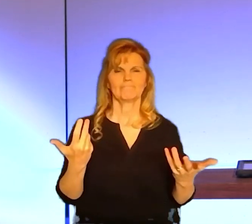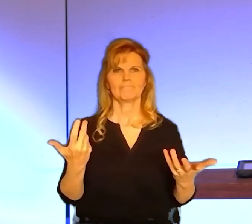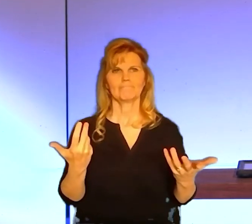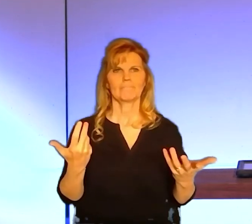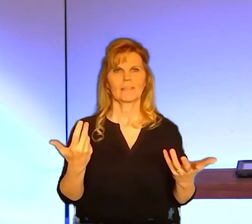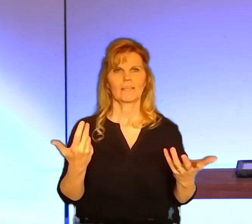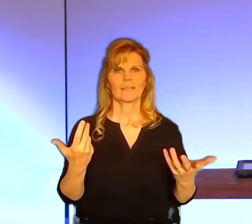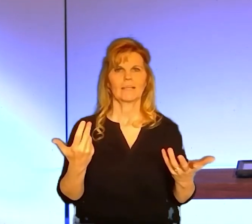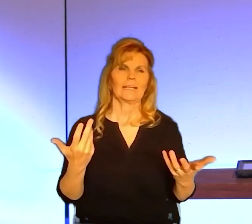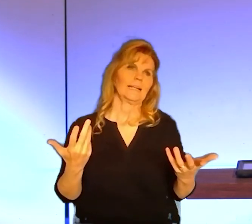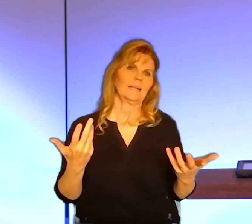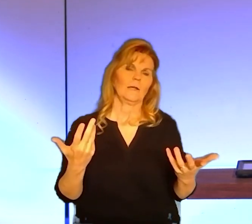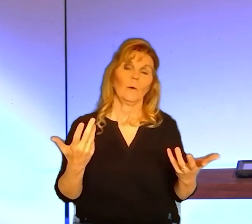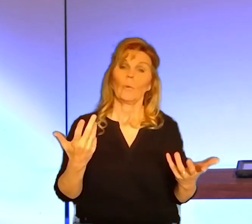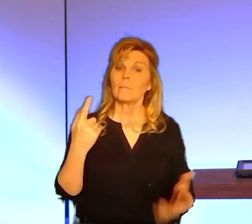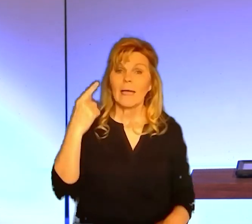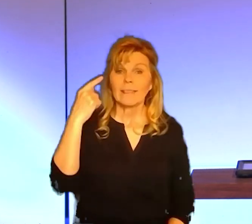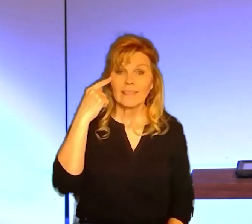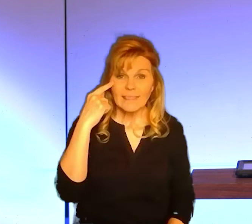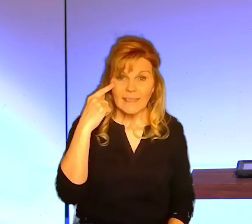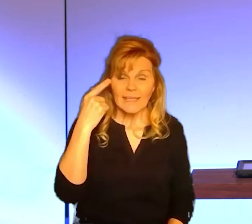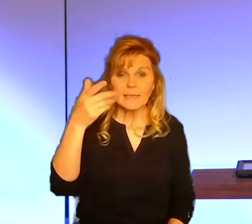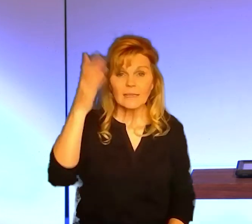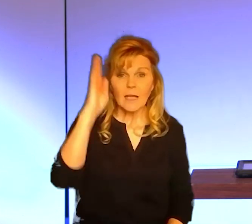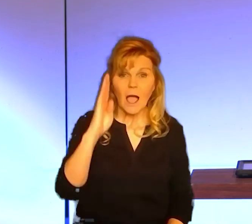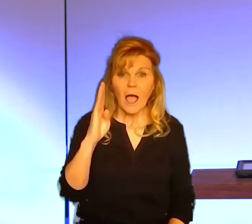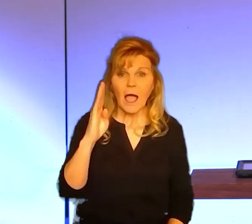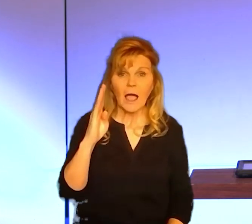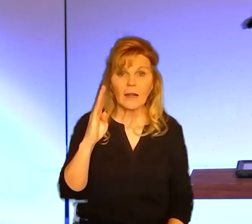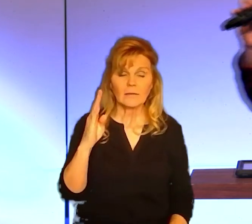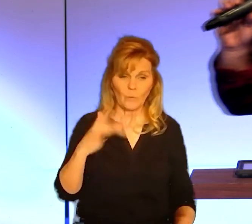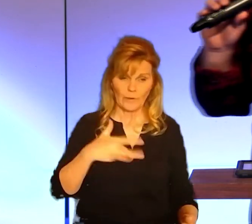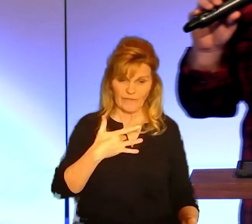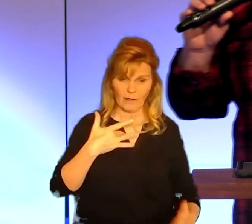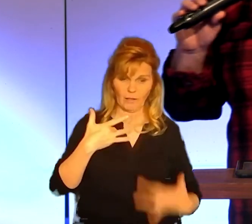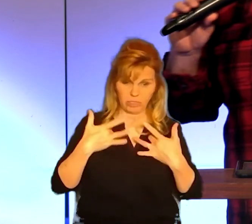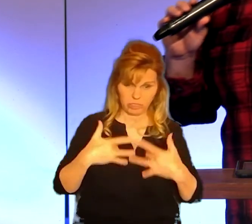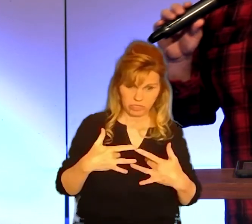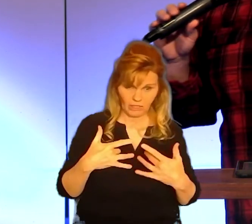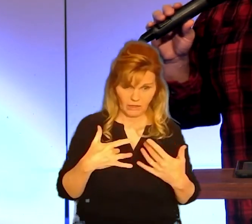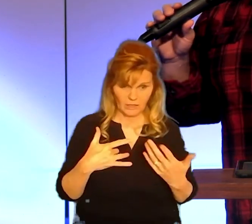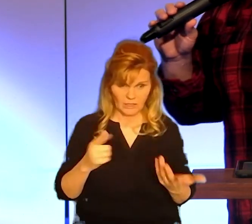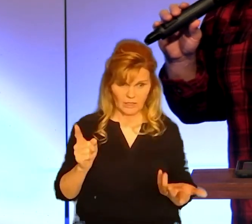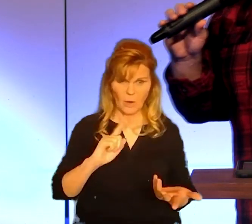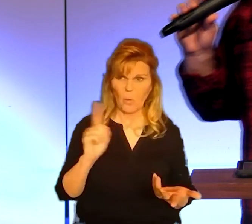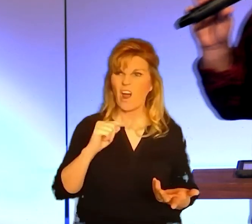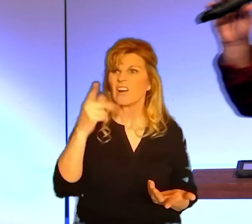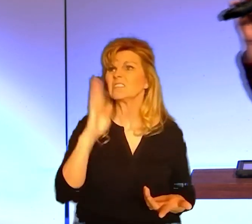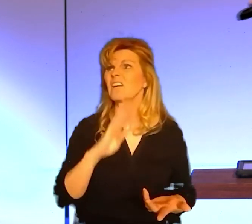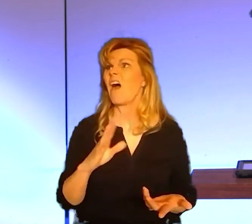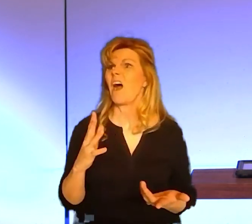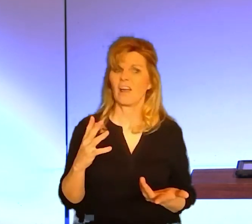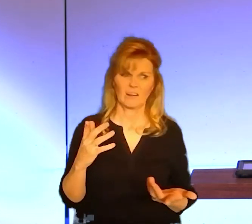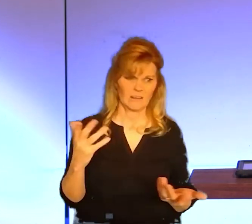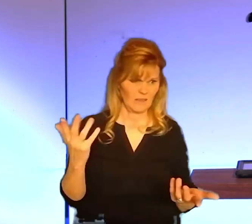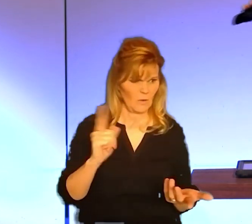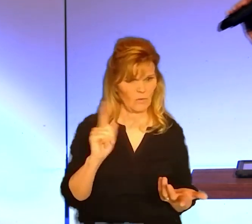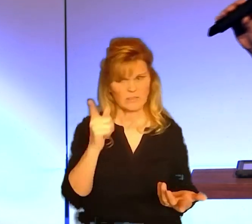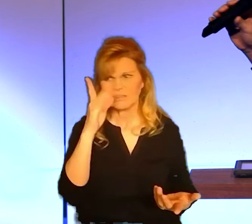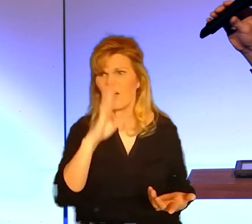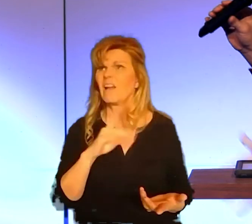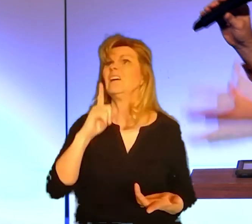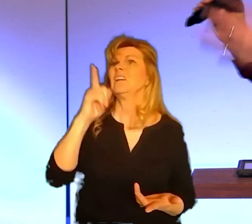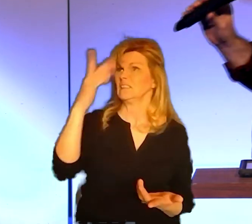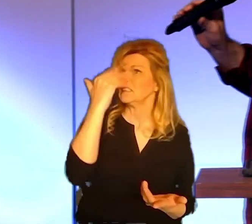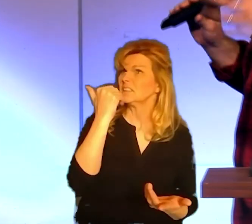we might think that God is like, where is God at? You know, is he sleeping? Like,